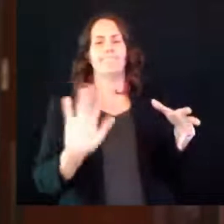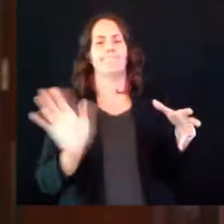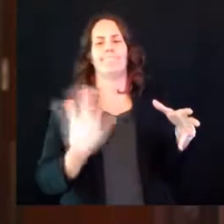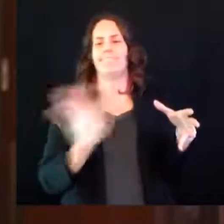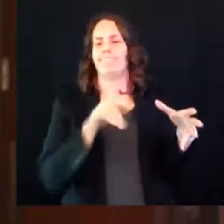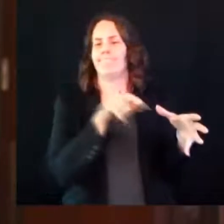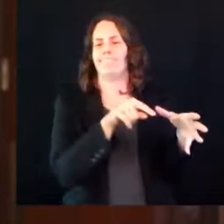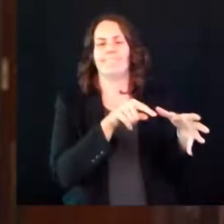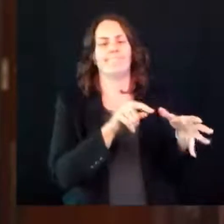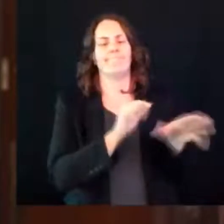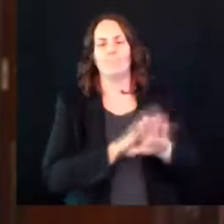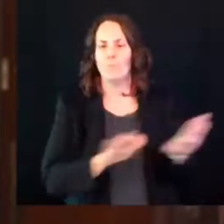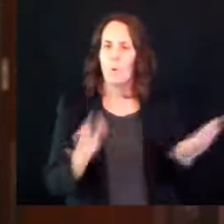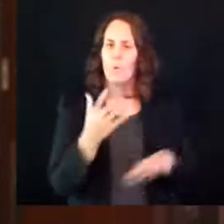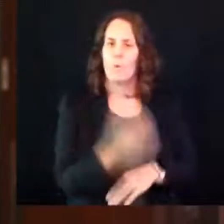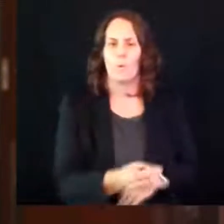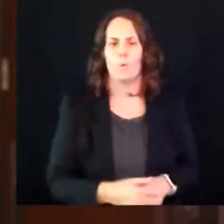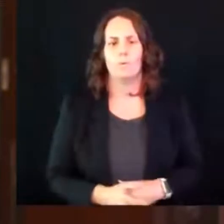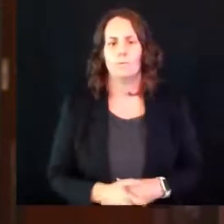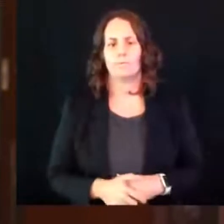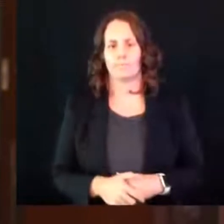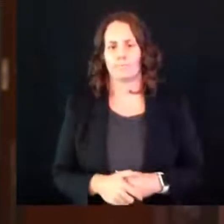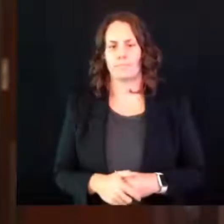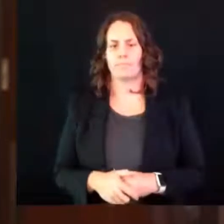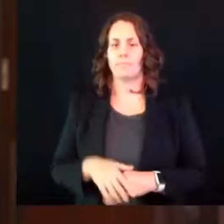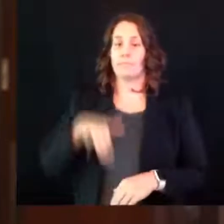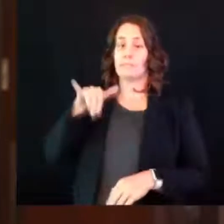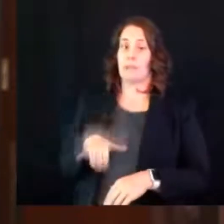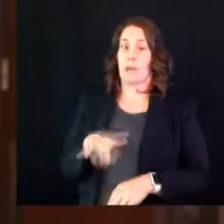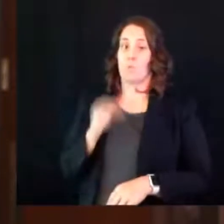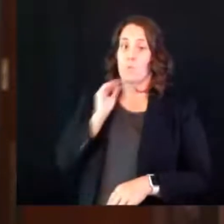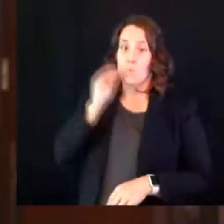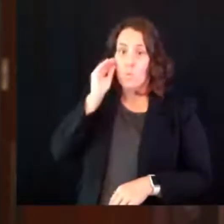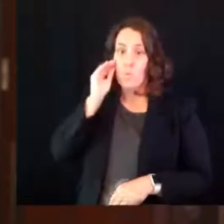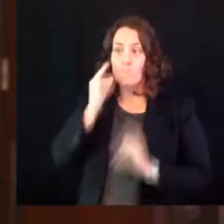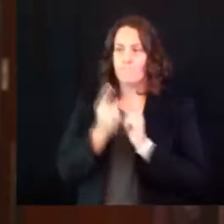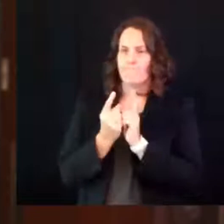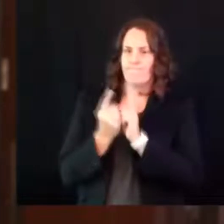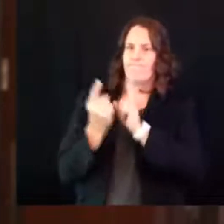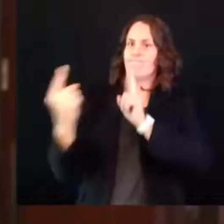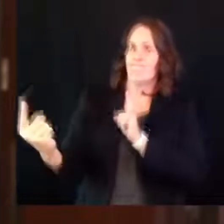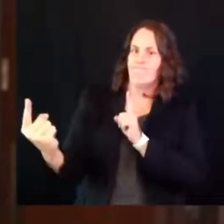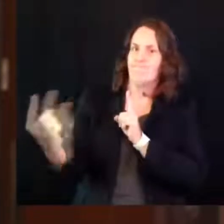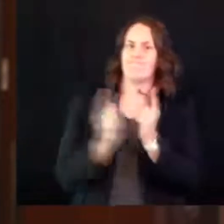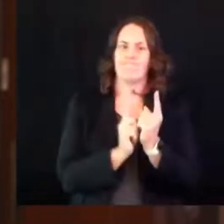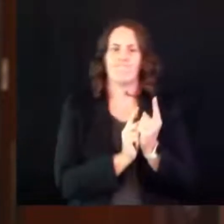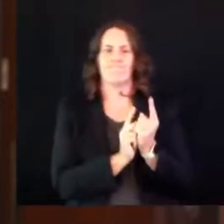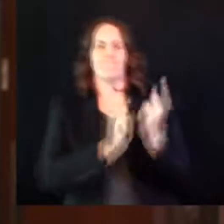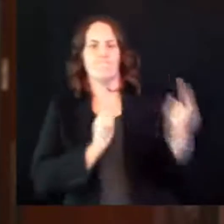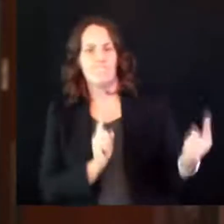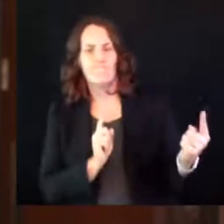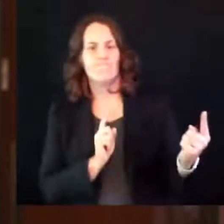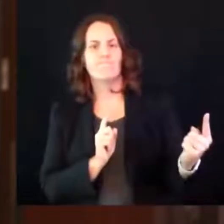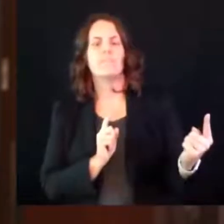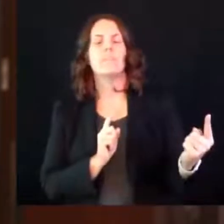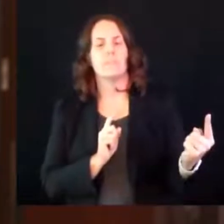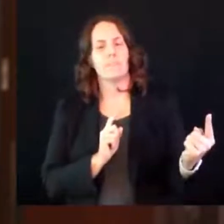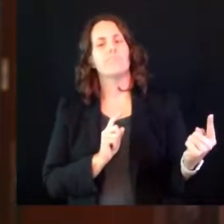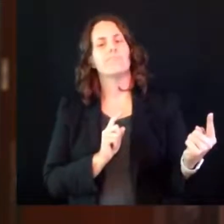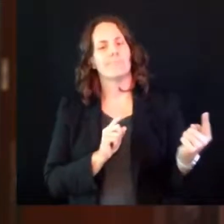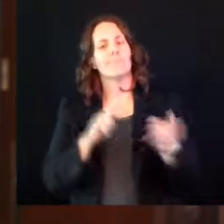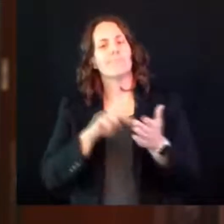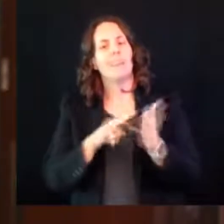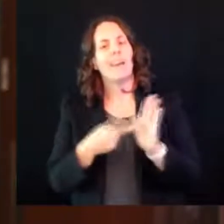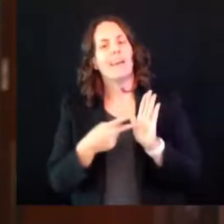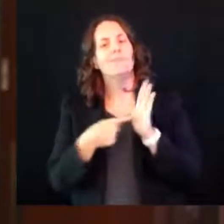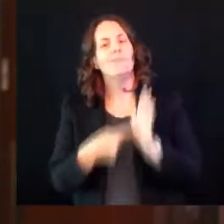away is actually the best way to show just how much you care about your loved ones and your friends. You have to leave your house,